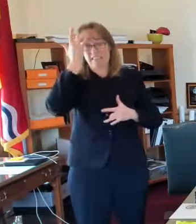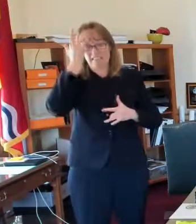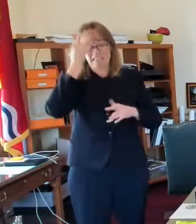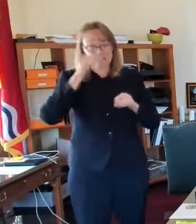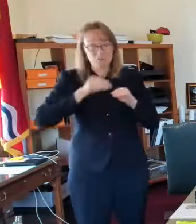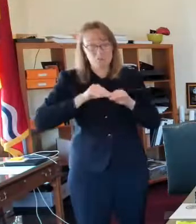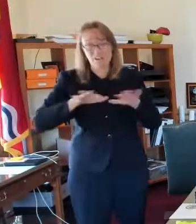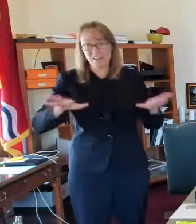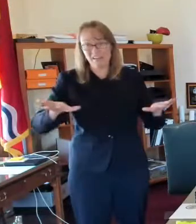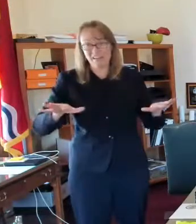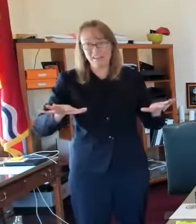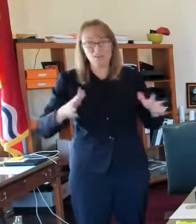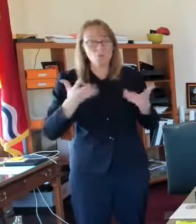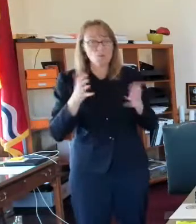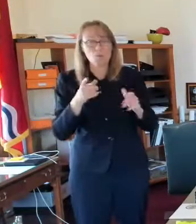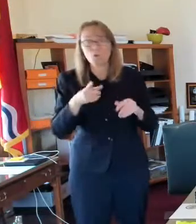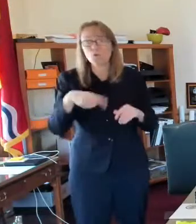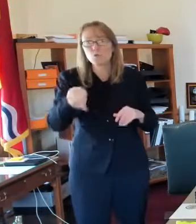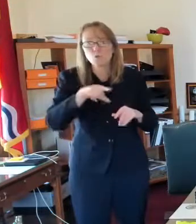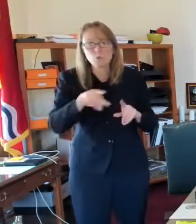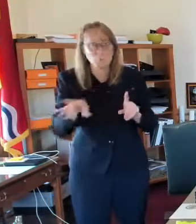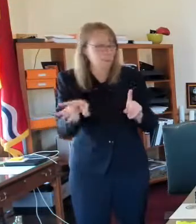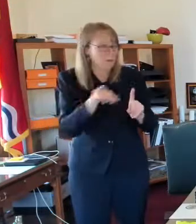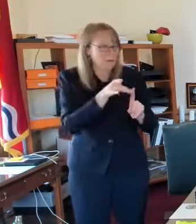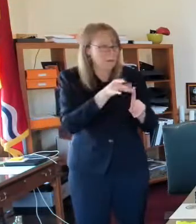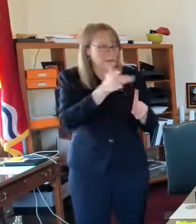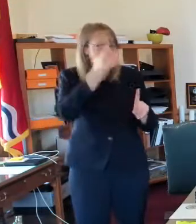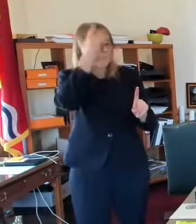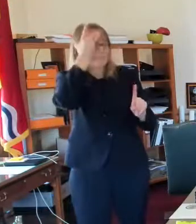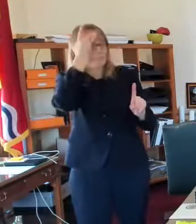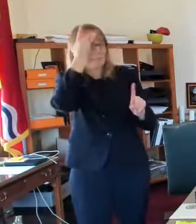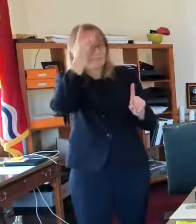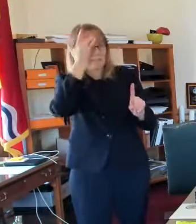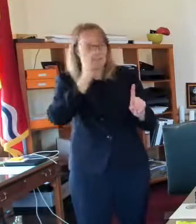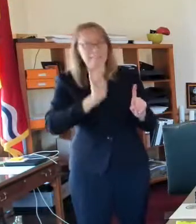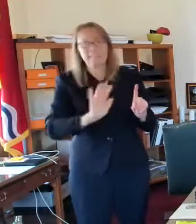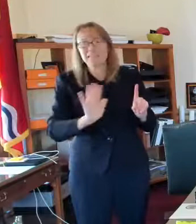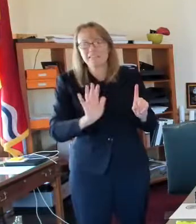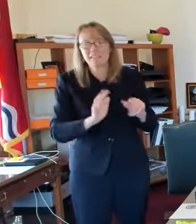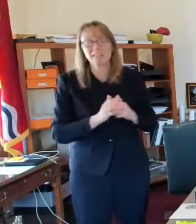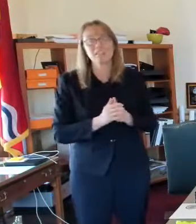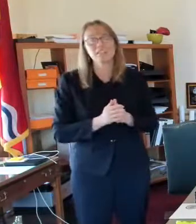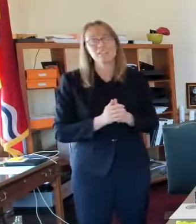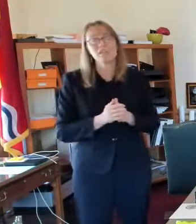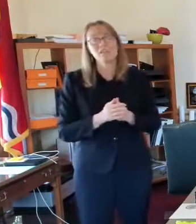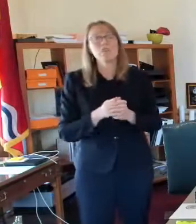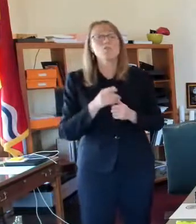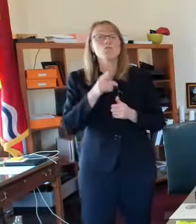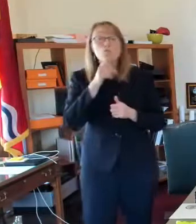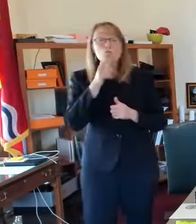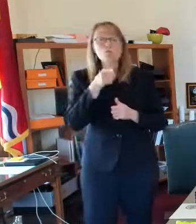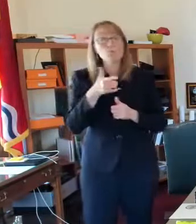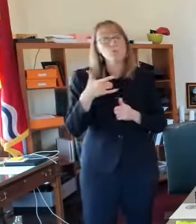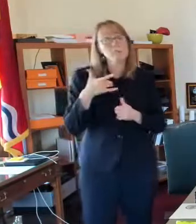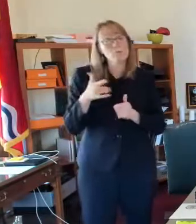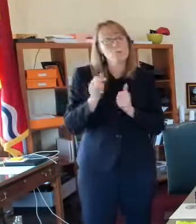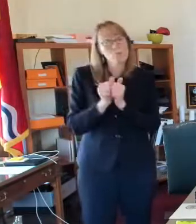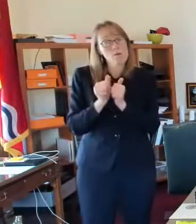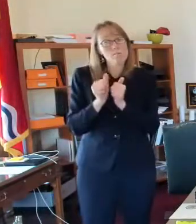you to stay within your small group of people that you're around every day, your immediate family, your household.